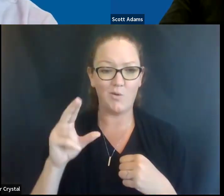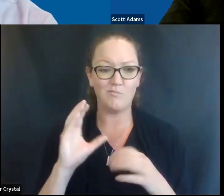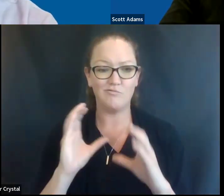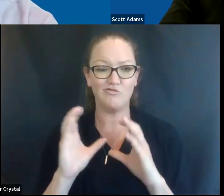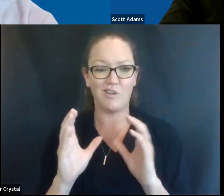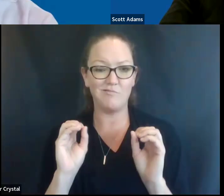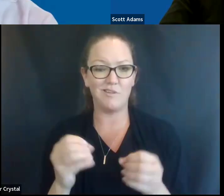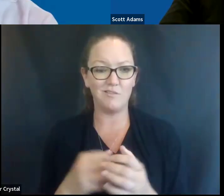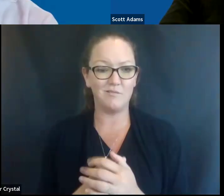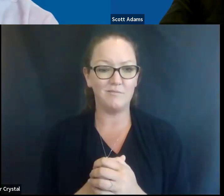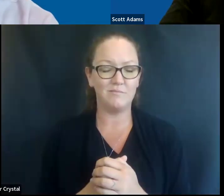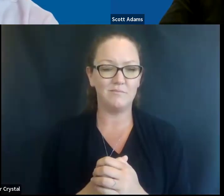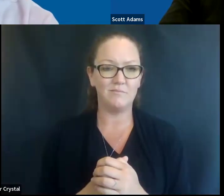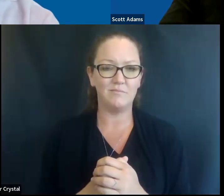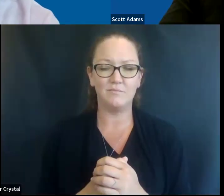Oh,